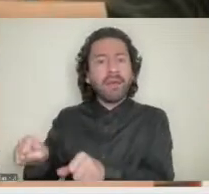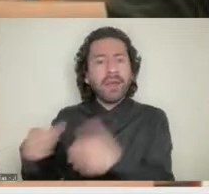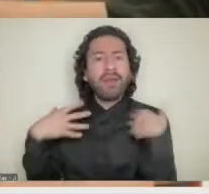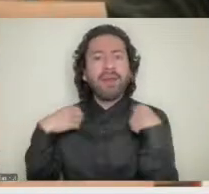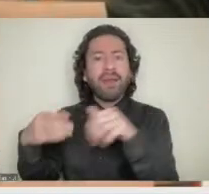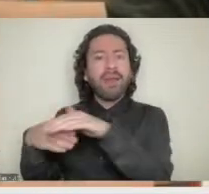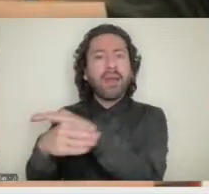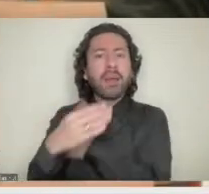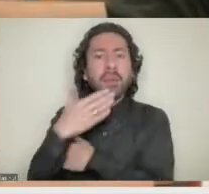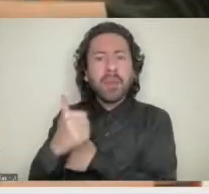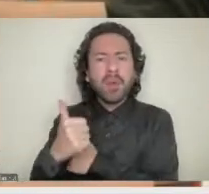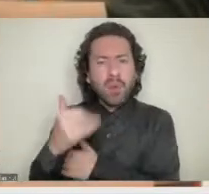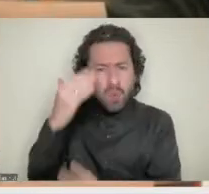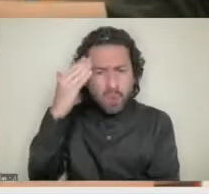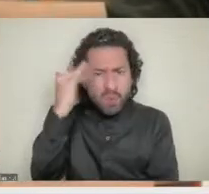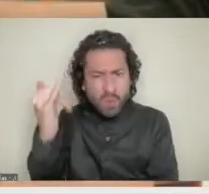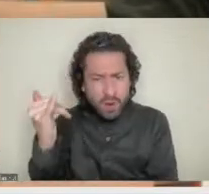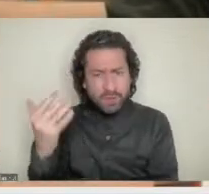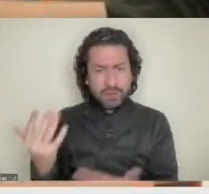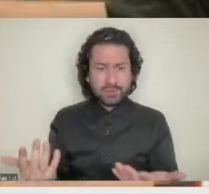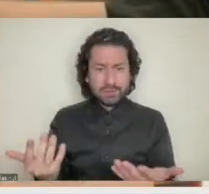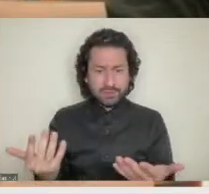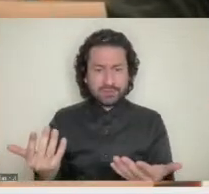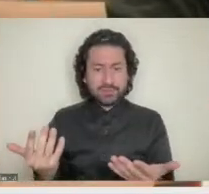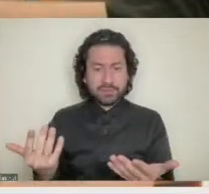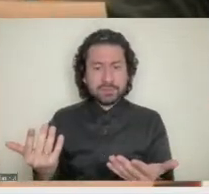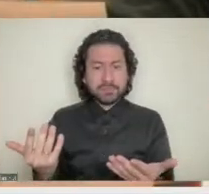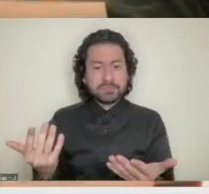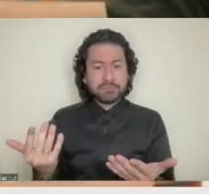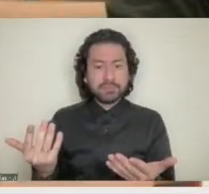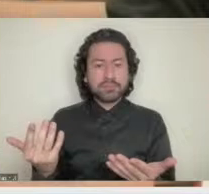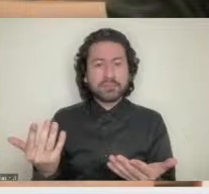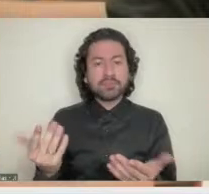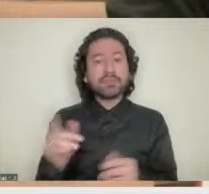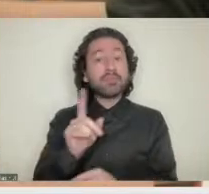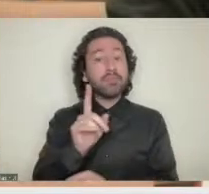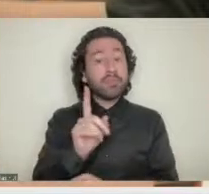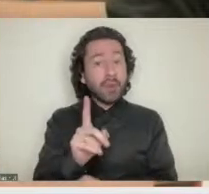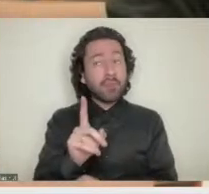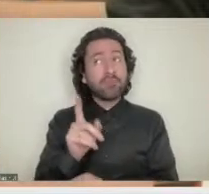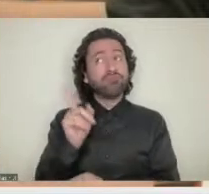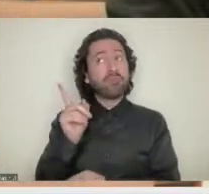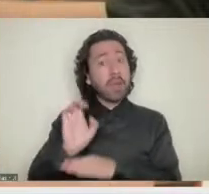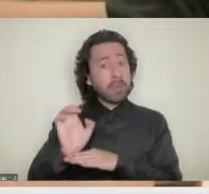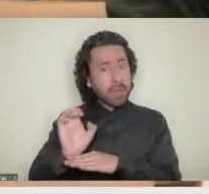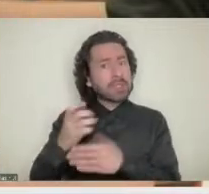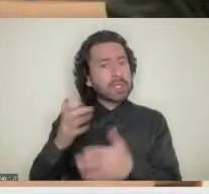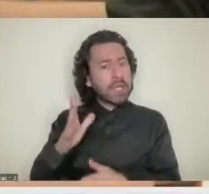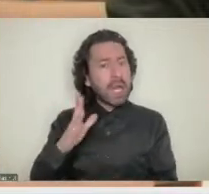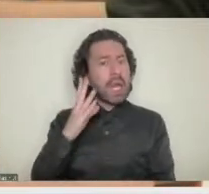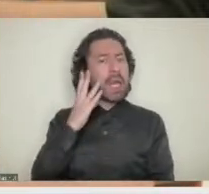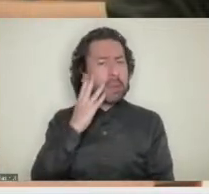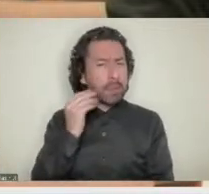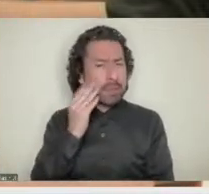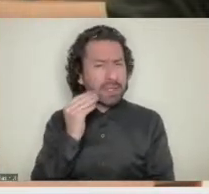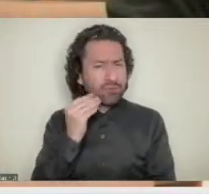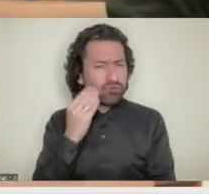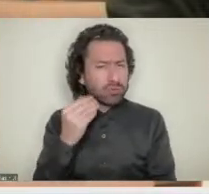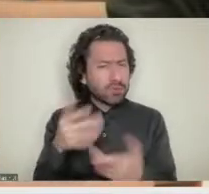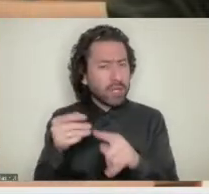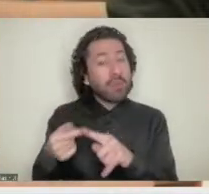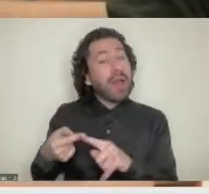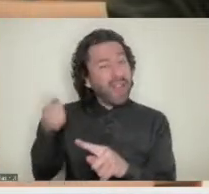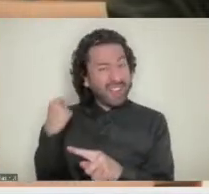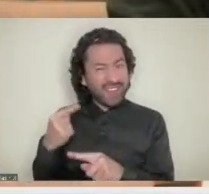Does it allow them to have a better health situation? Yes, and a better living experience.